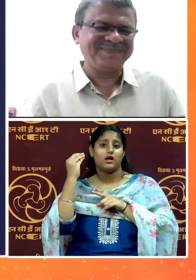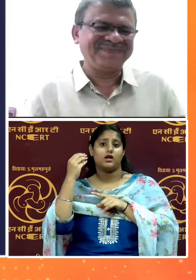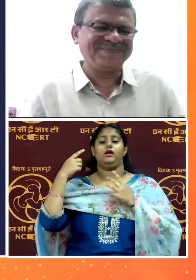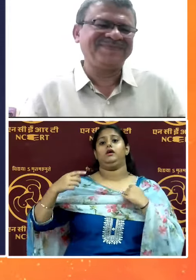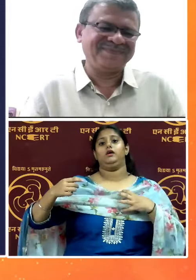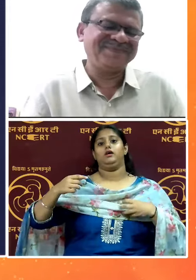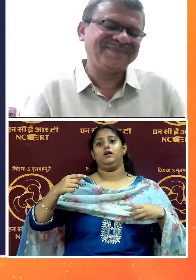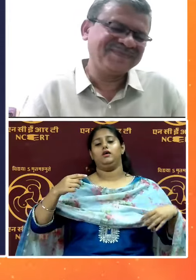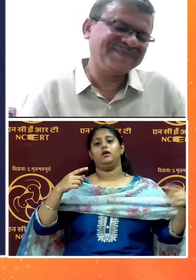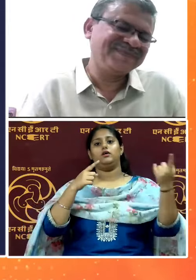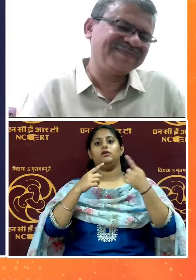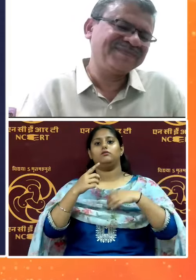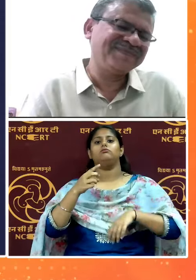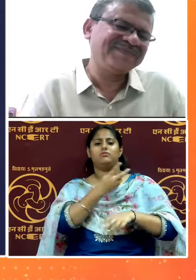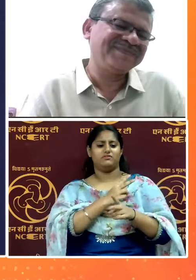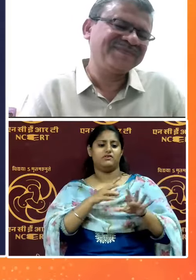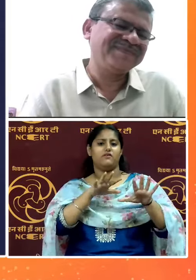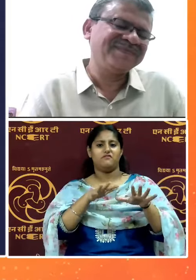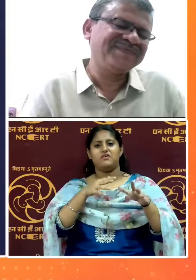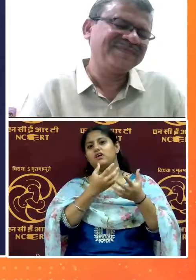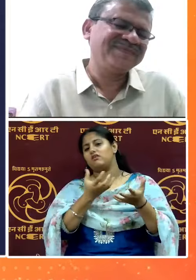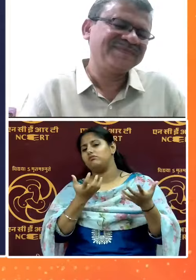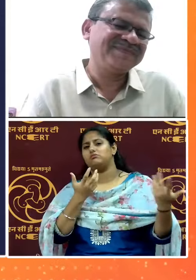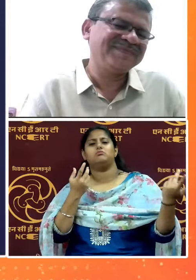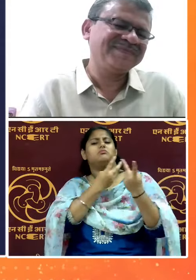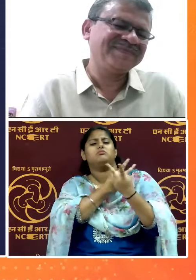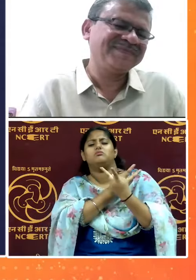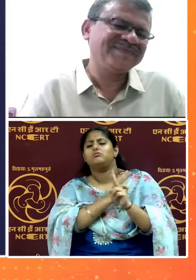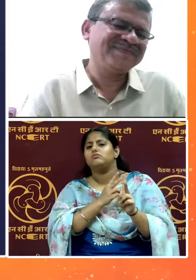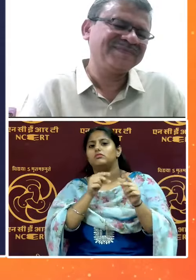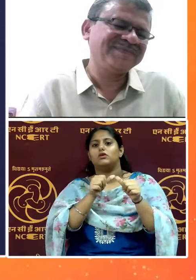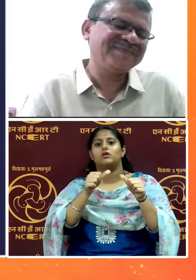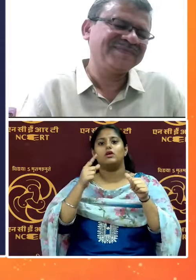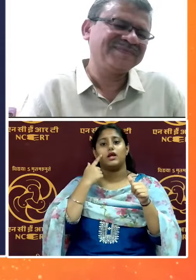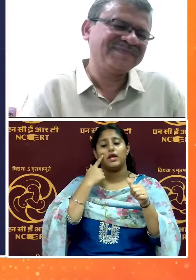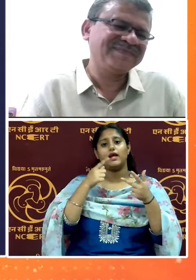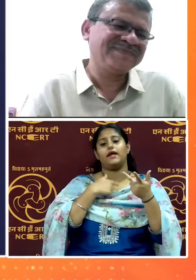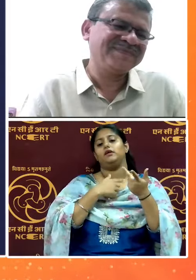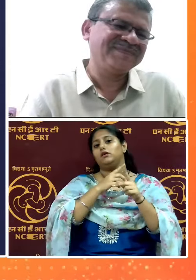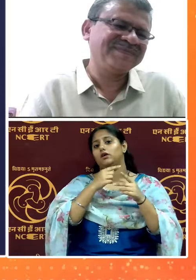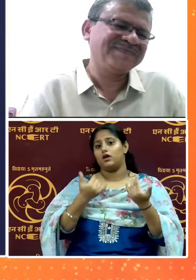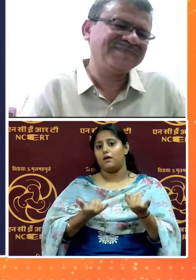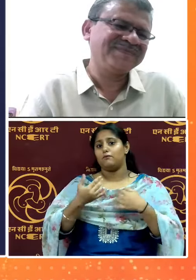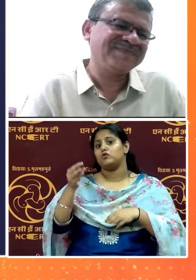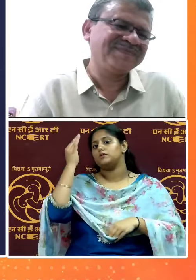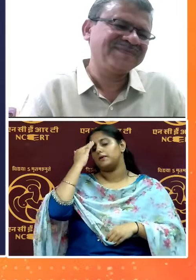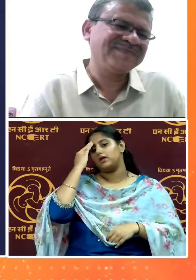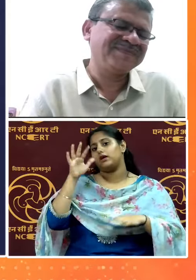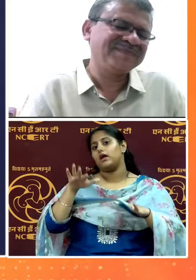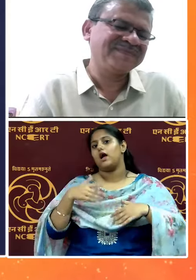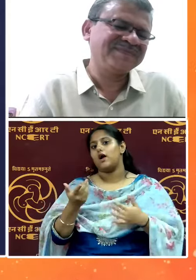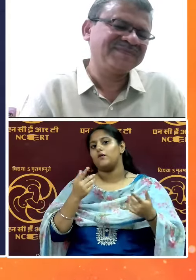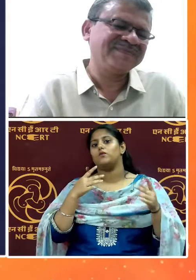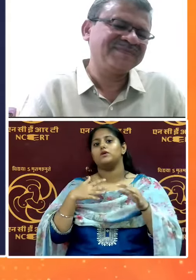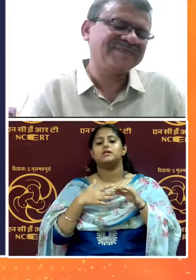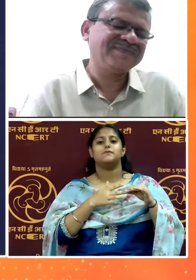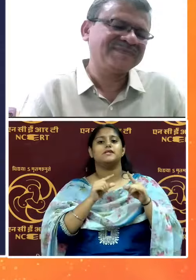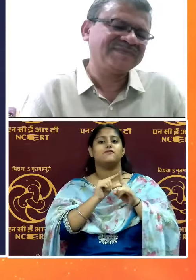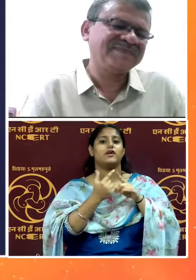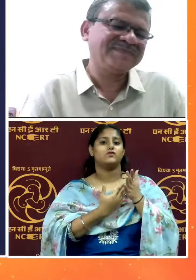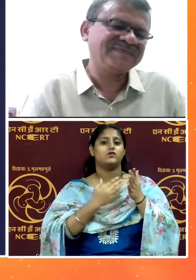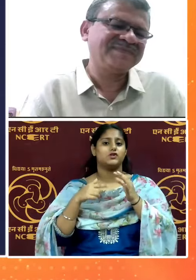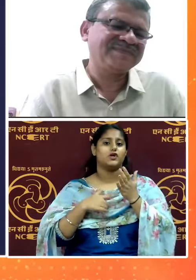VR, and different other technologies, usage of AI. But now I also know that how there are specific educational